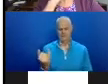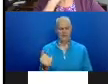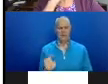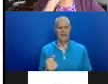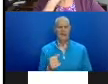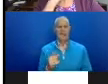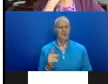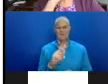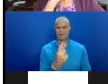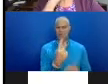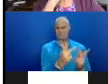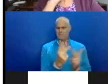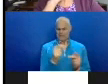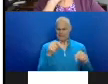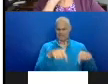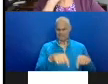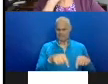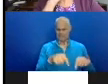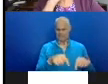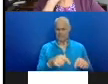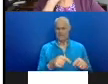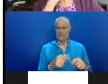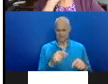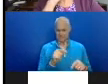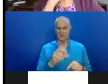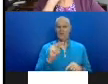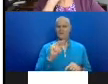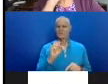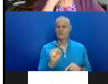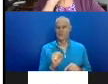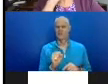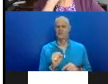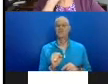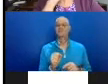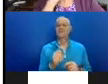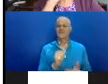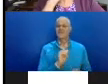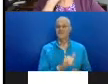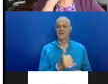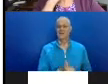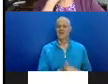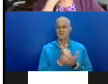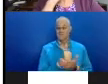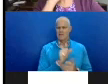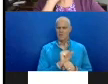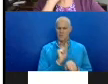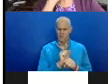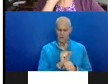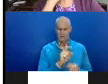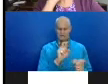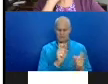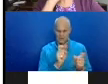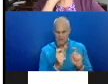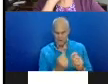any other place in Canada. It happened in Nova Scotia, and it really lent itself for the work to change and grow, and I would